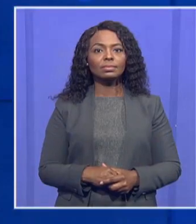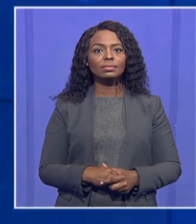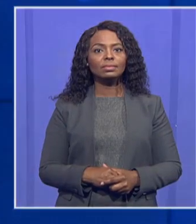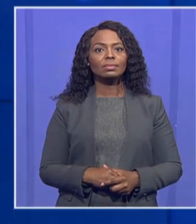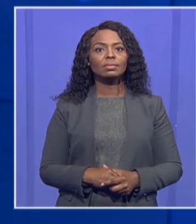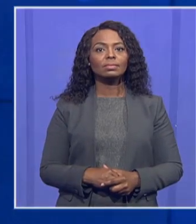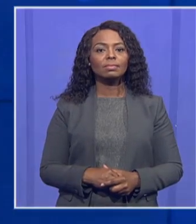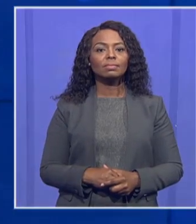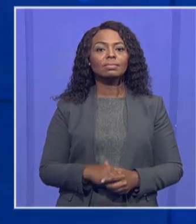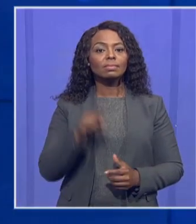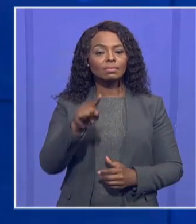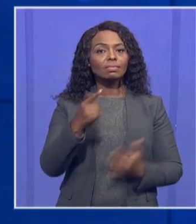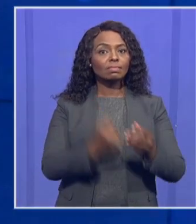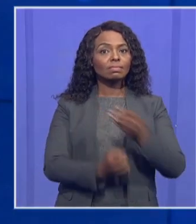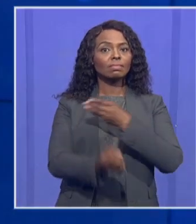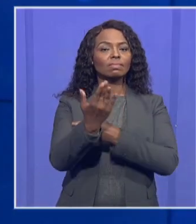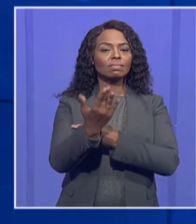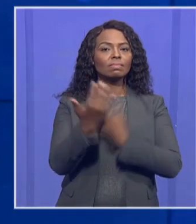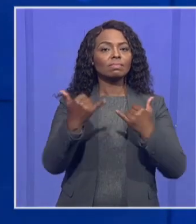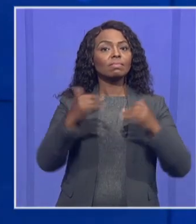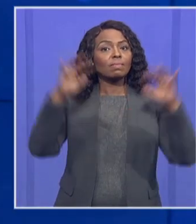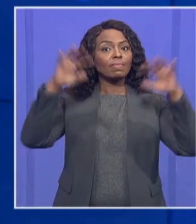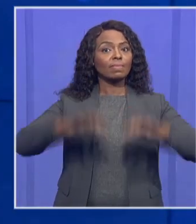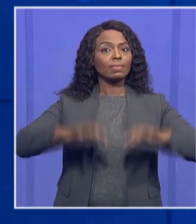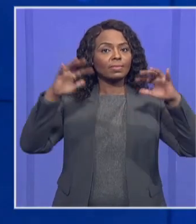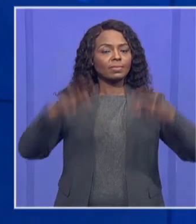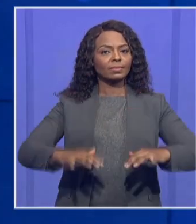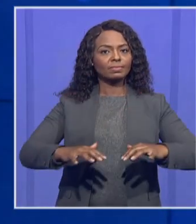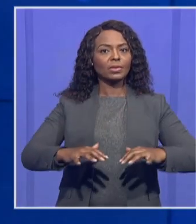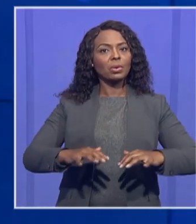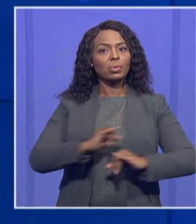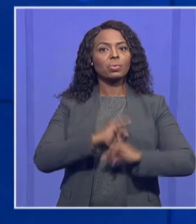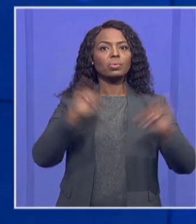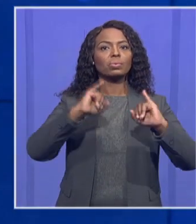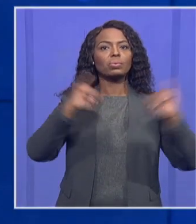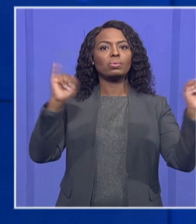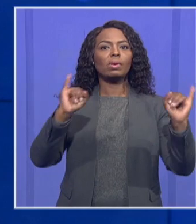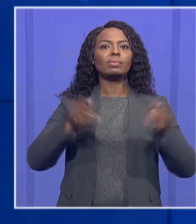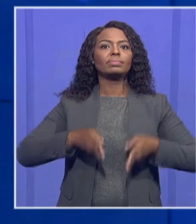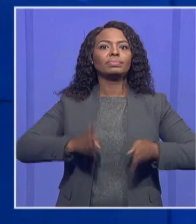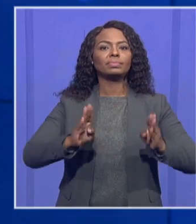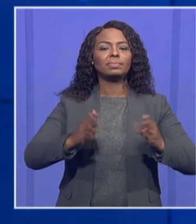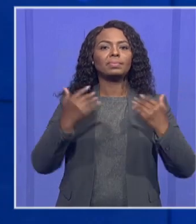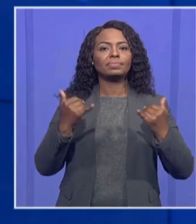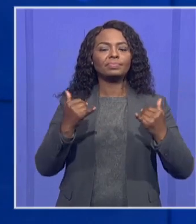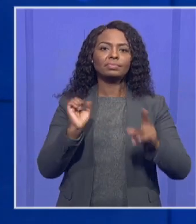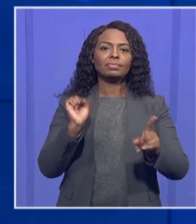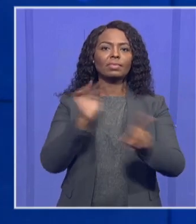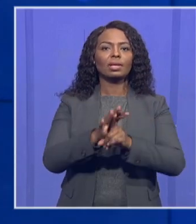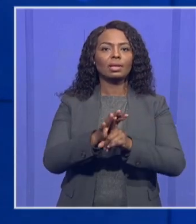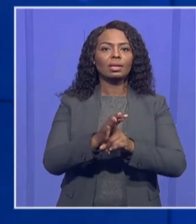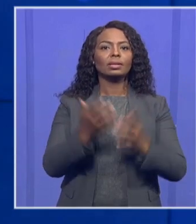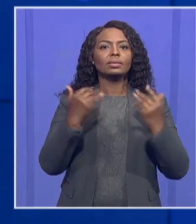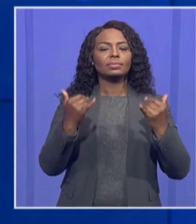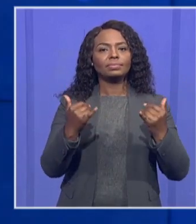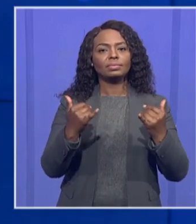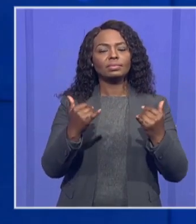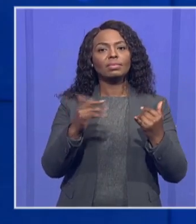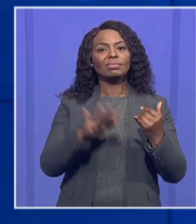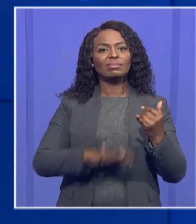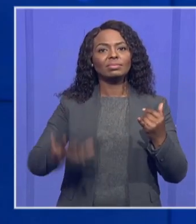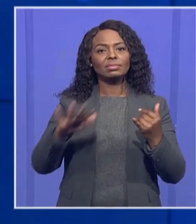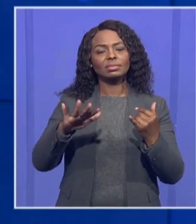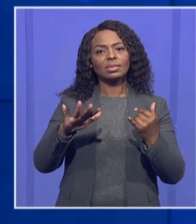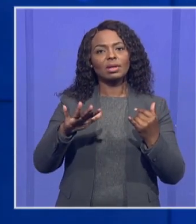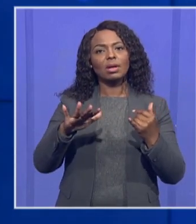We start off in Mpumalanga, where heavy rains continue to pour, badly affecting roads and infrastructure in certain parts of the Lowveld in